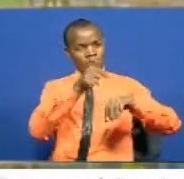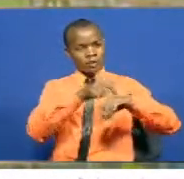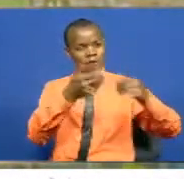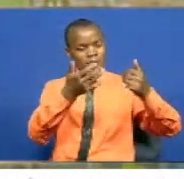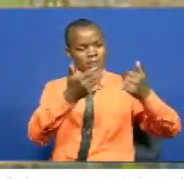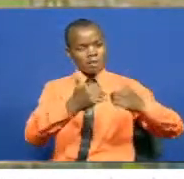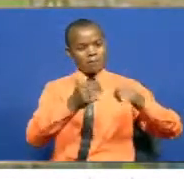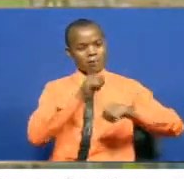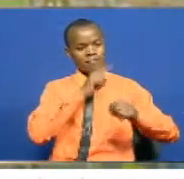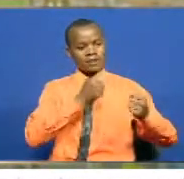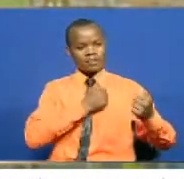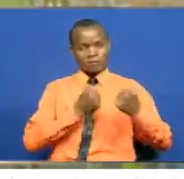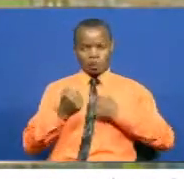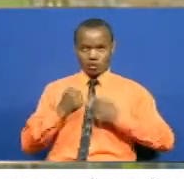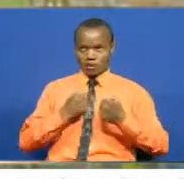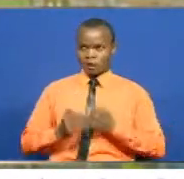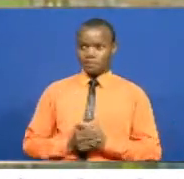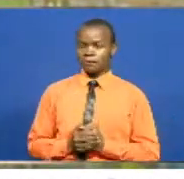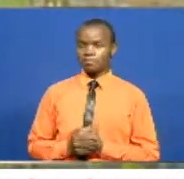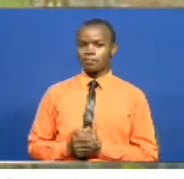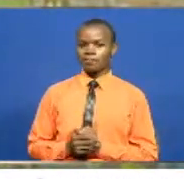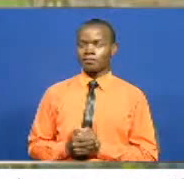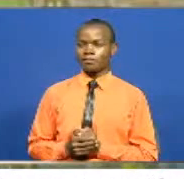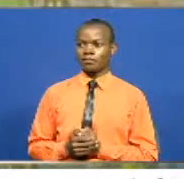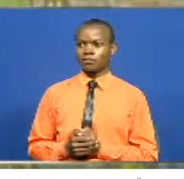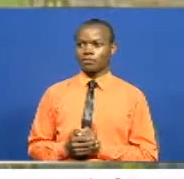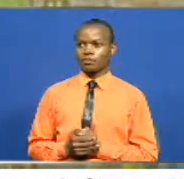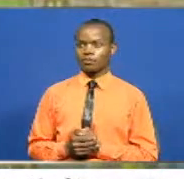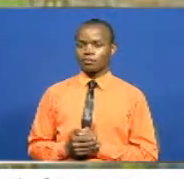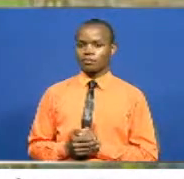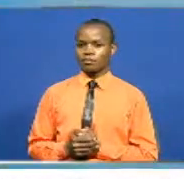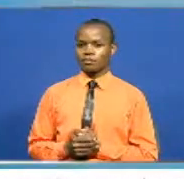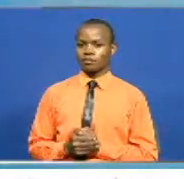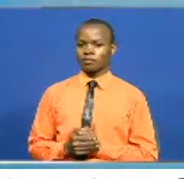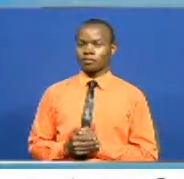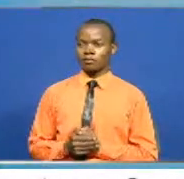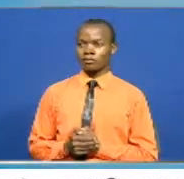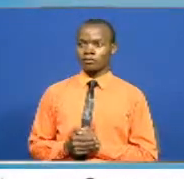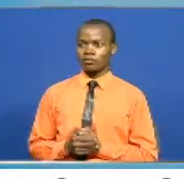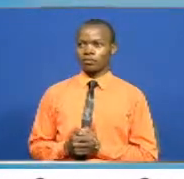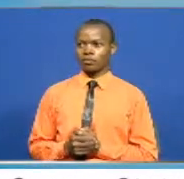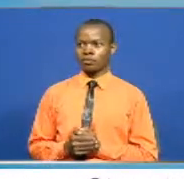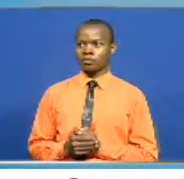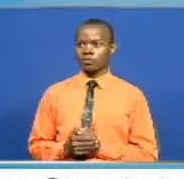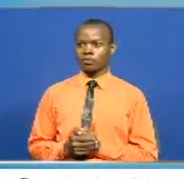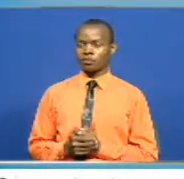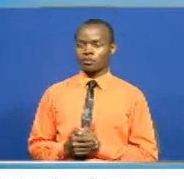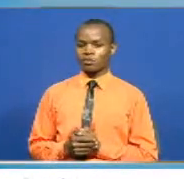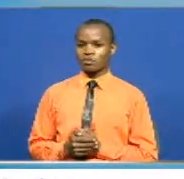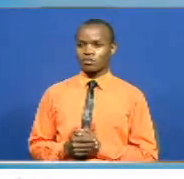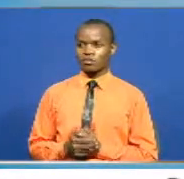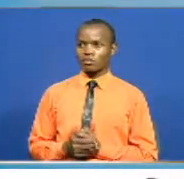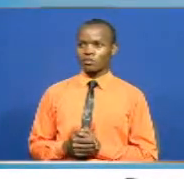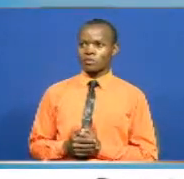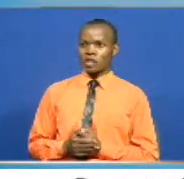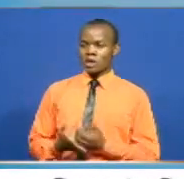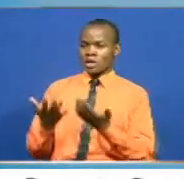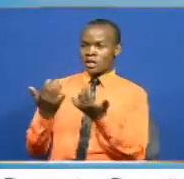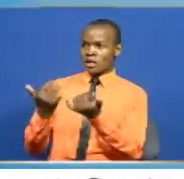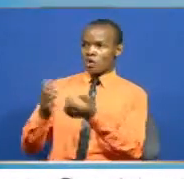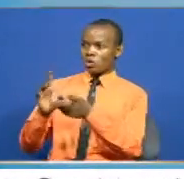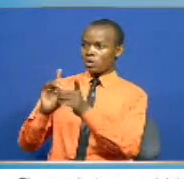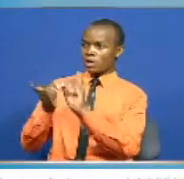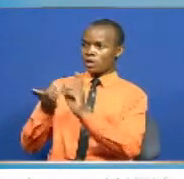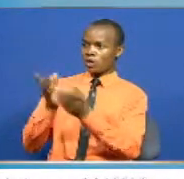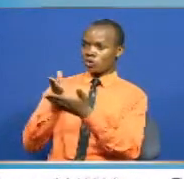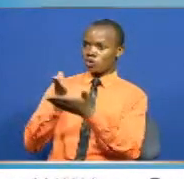Rwanda? You see, going back to what we were talking about, it's analytics. Analytics now